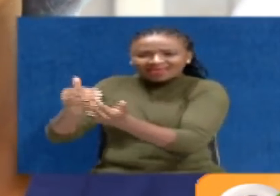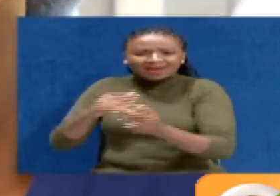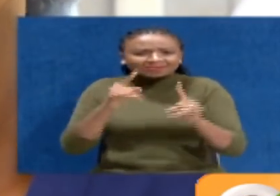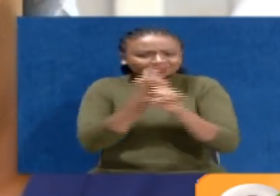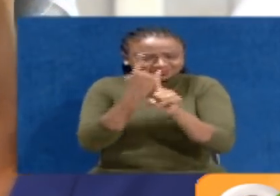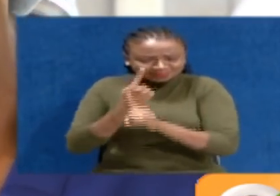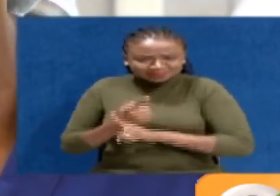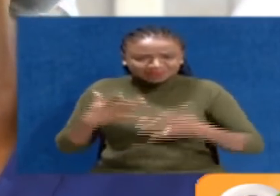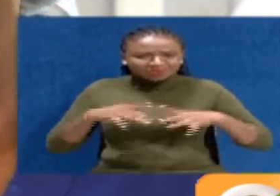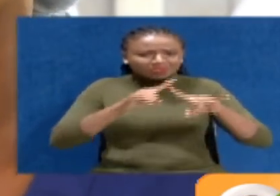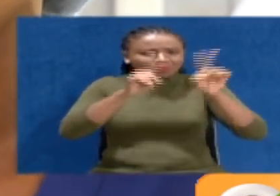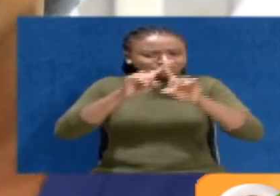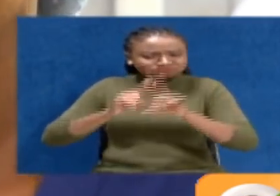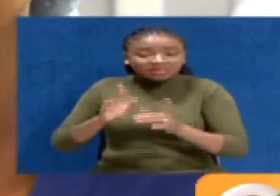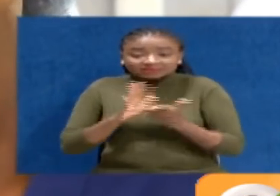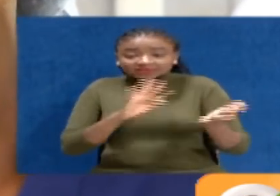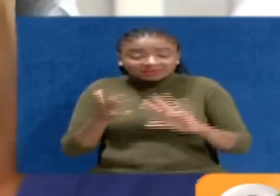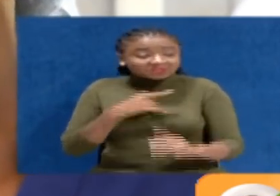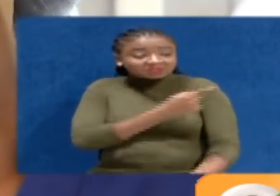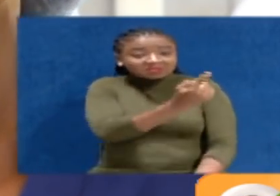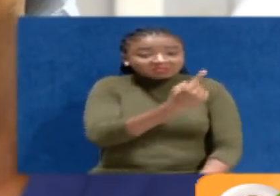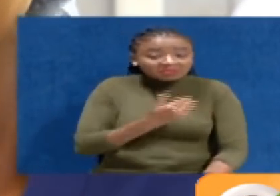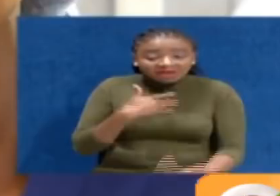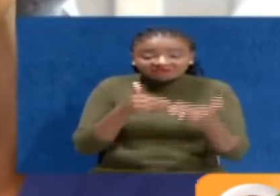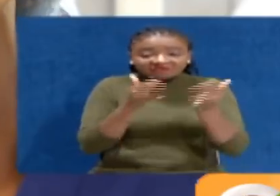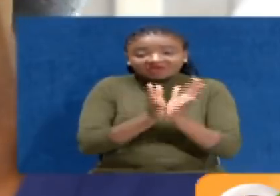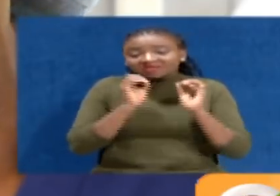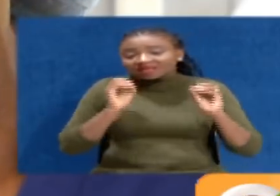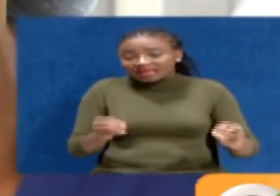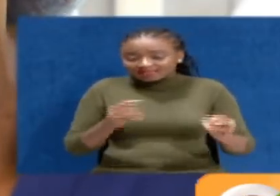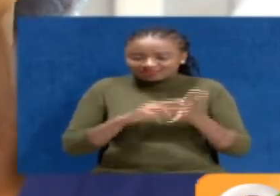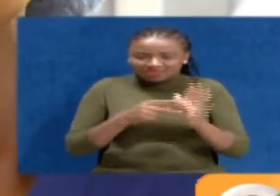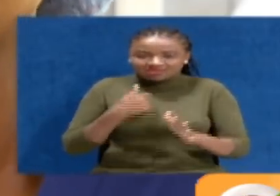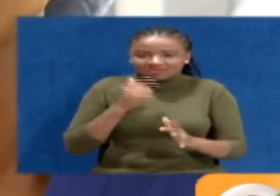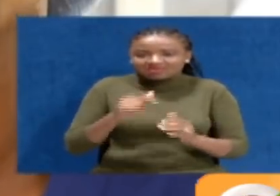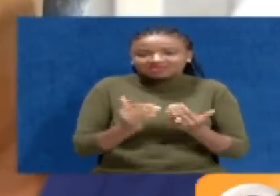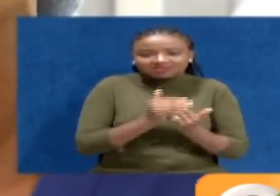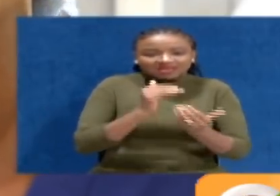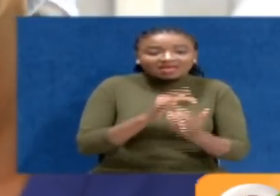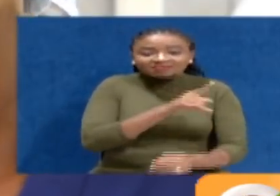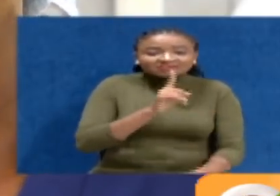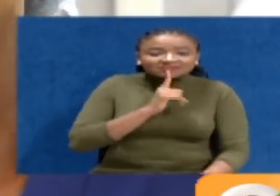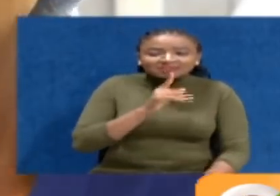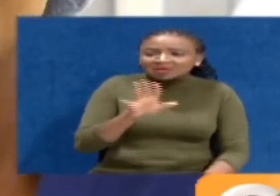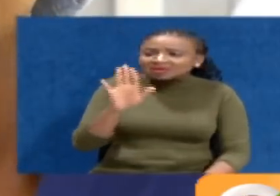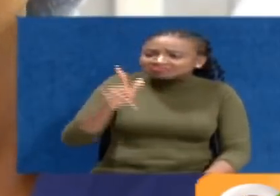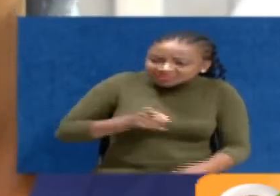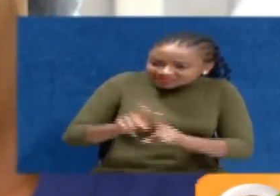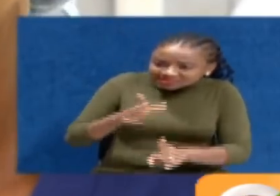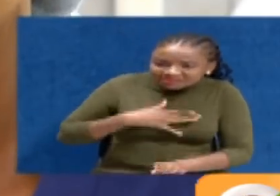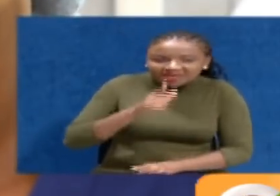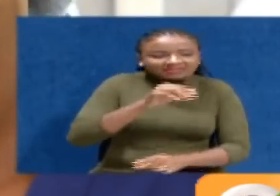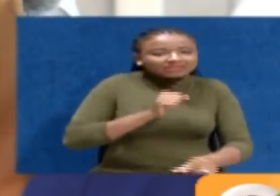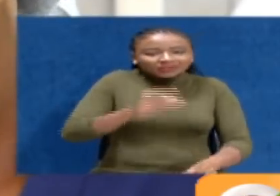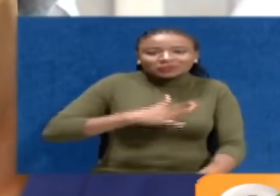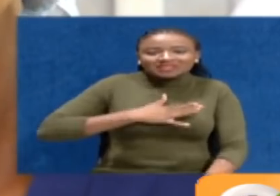some point you receive patients who have no families and now you have to be the family. They call you my sister, they call you my daughter,